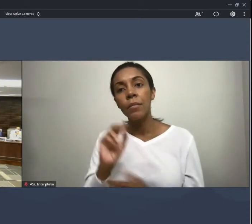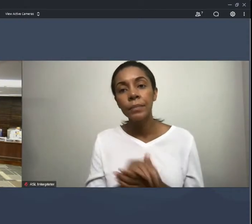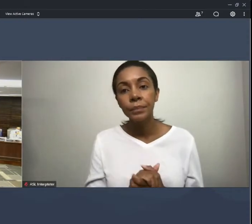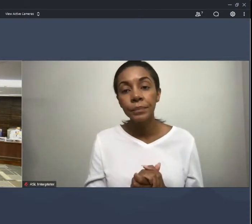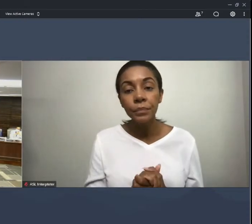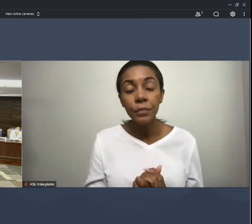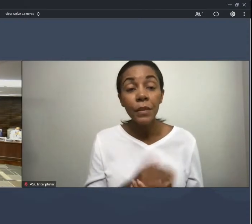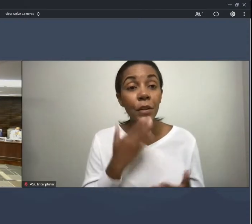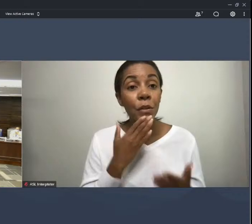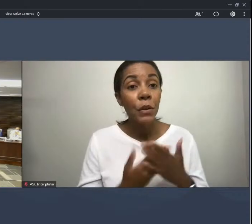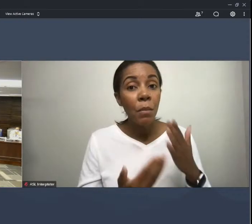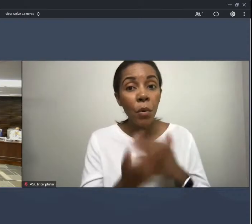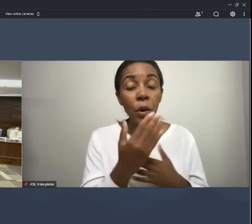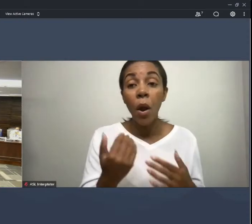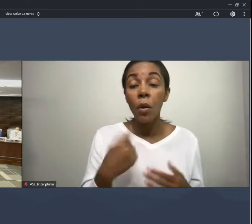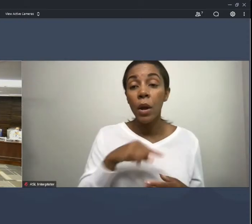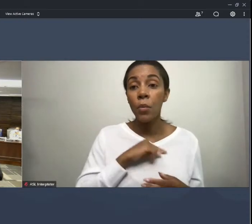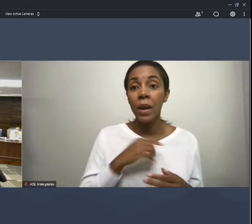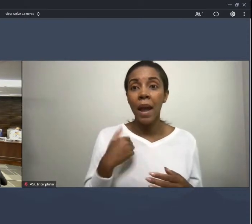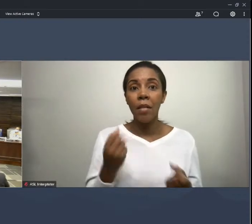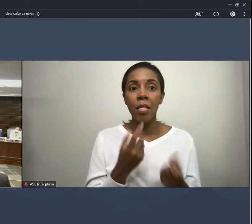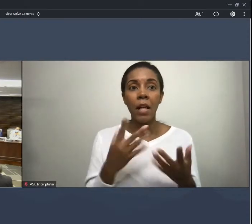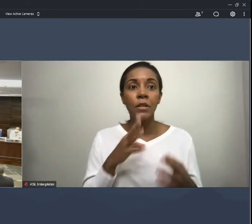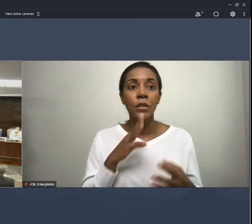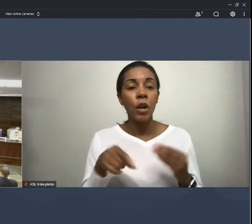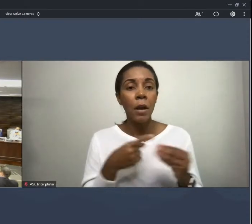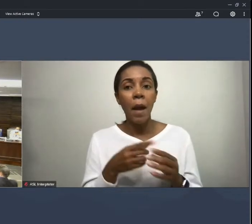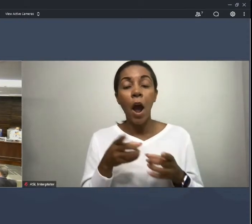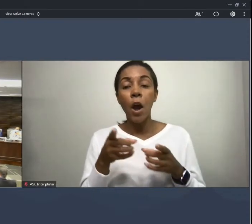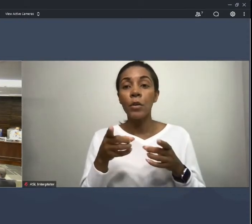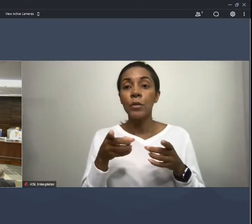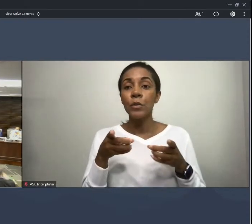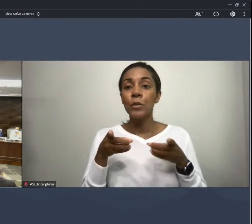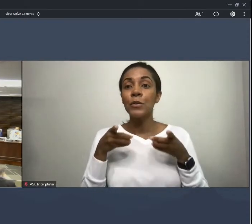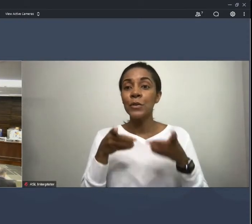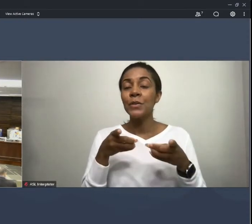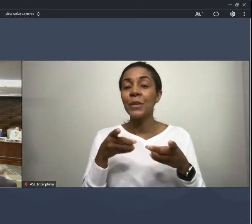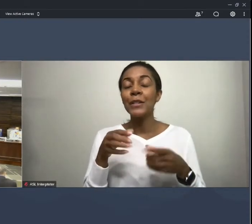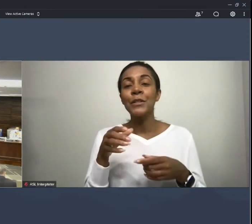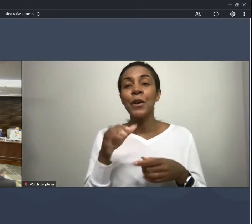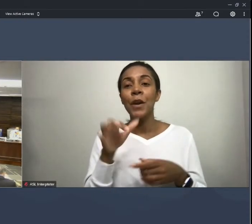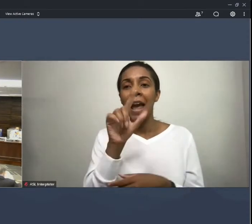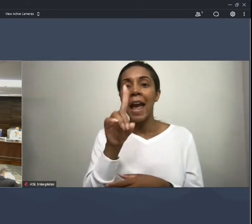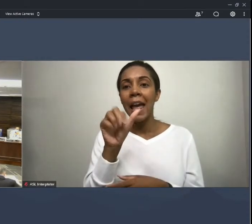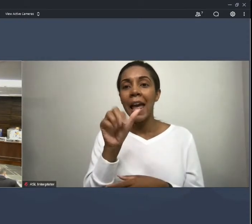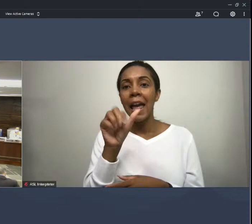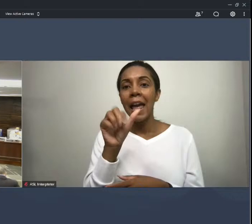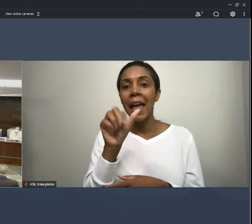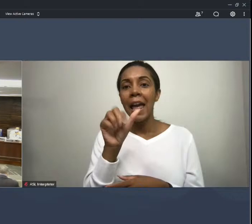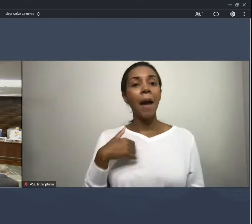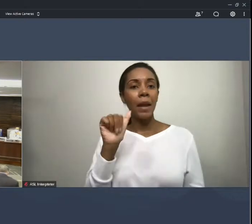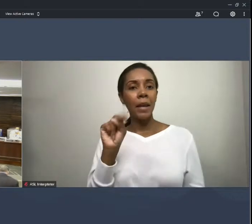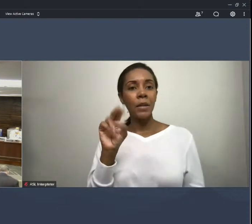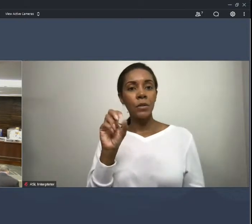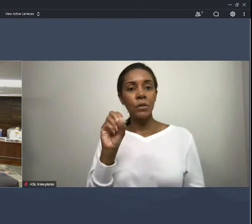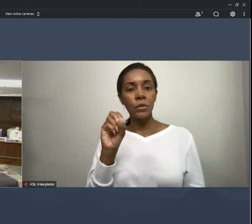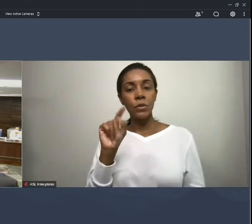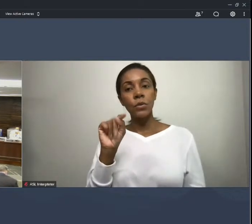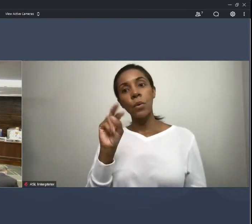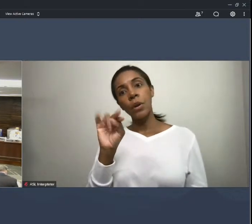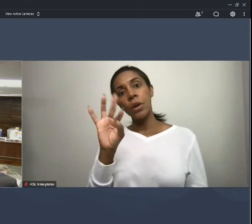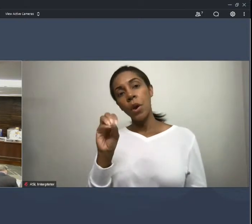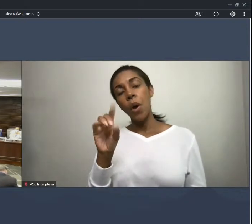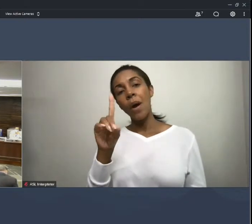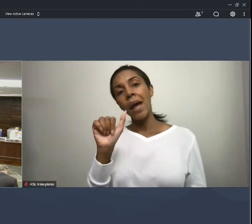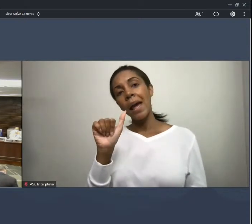Sounds like we're gonna have a lot to talk about. Director Adams, the floor is yours, good sir. I'm Antonio Adams, Division Director of General Services. I